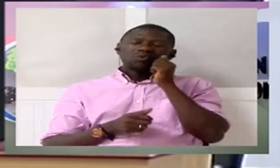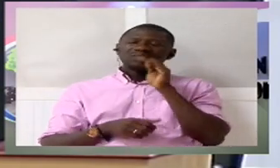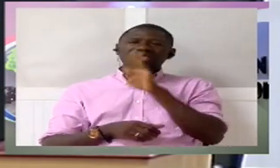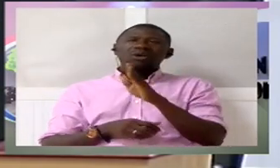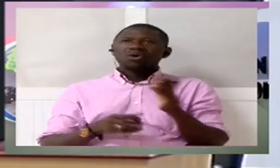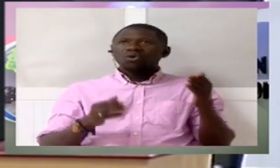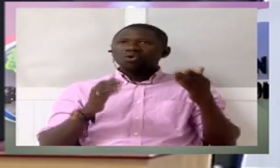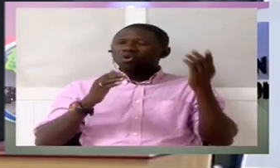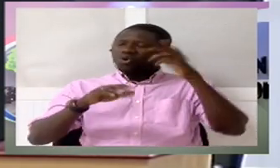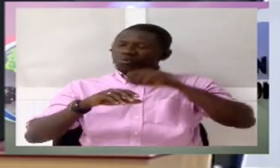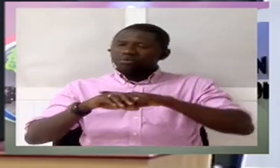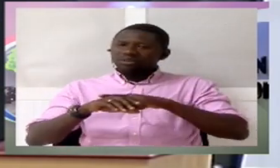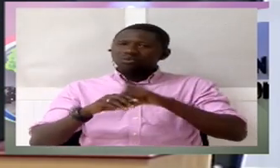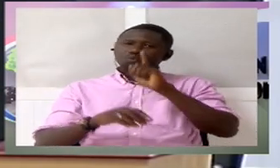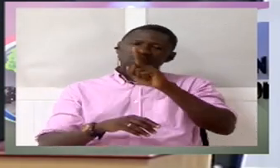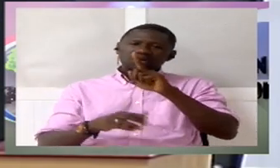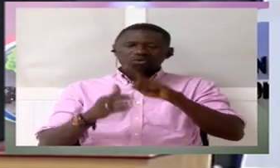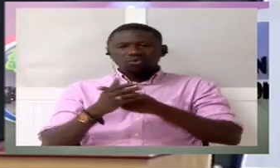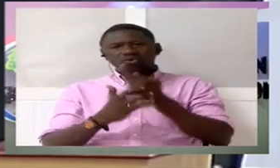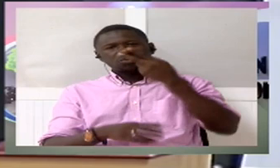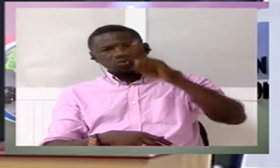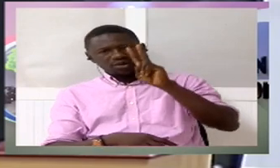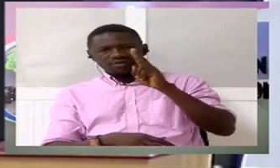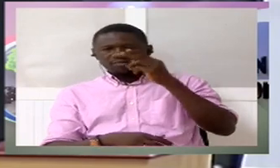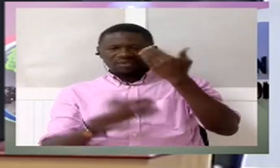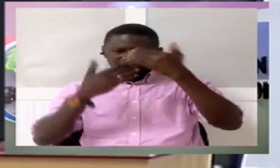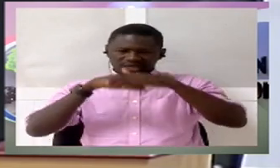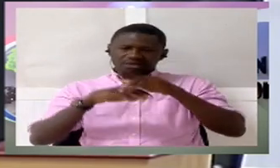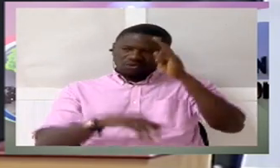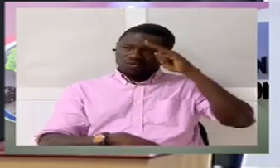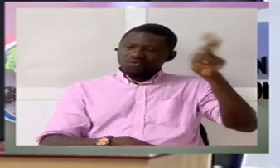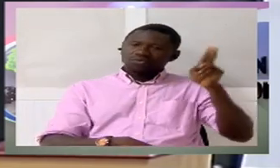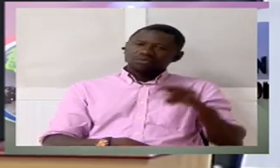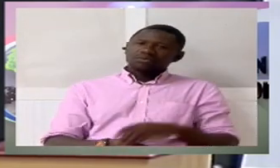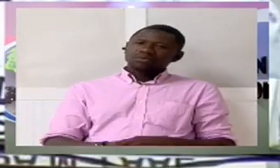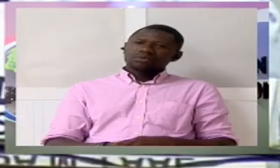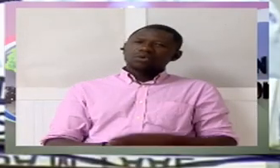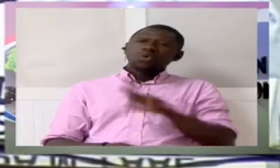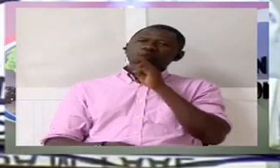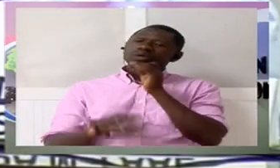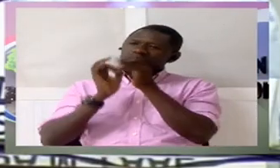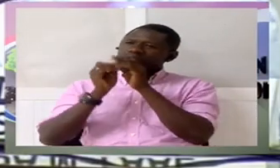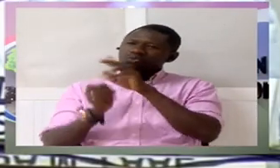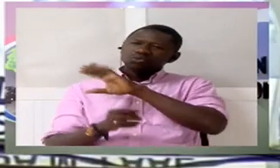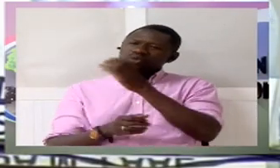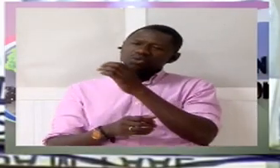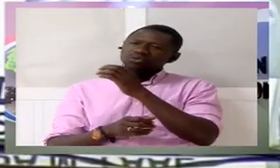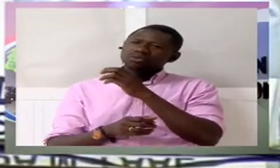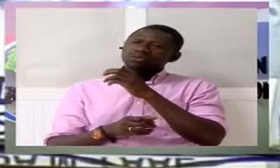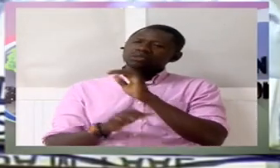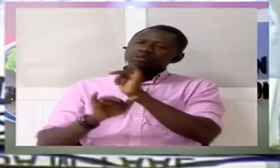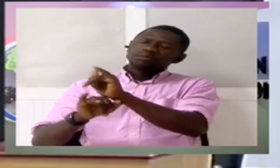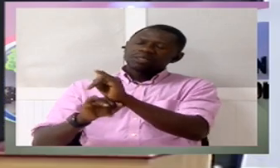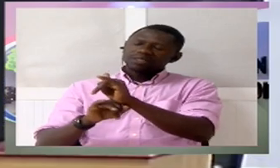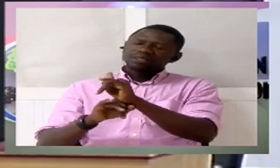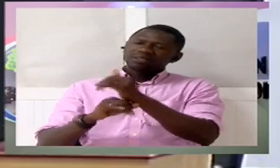till 1. Wala 12. Or 12. And then we will go home. Who told you you can't spend the night there? This is private block